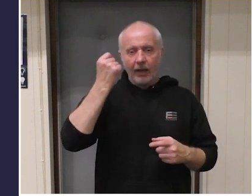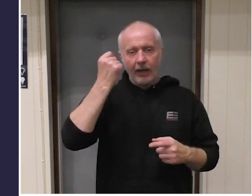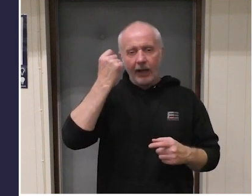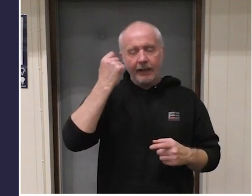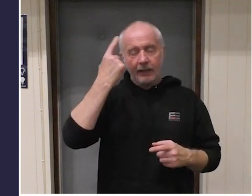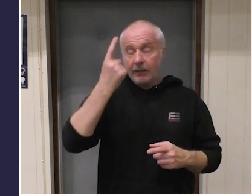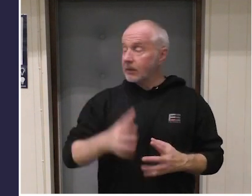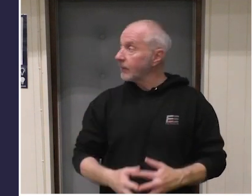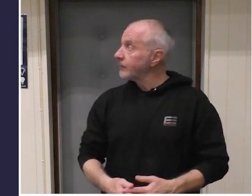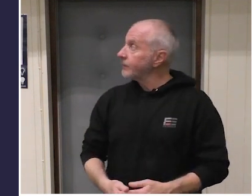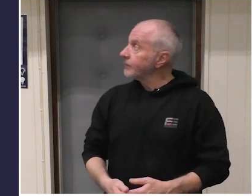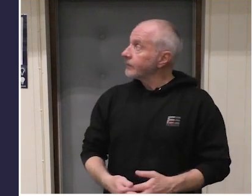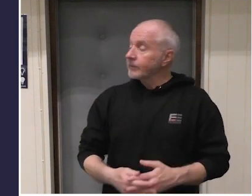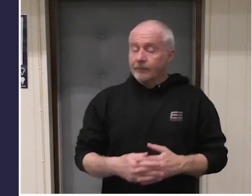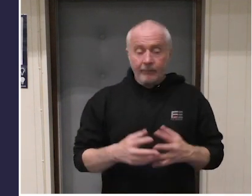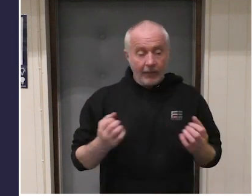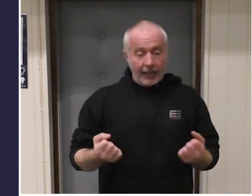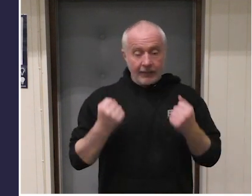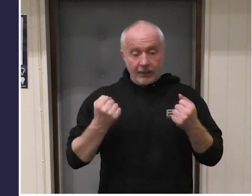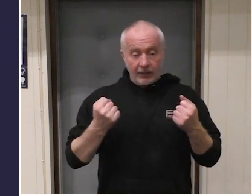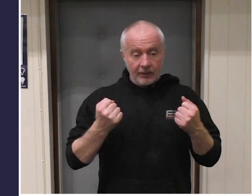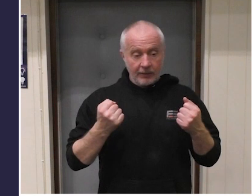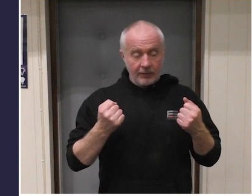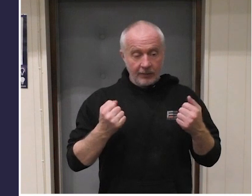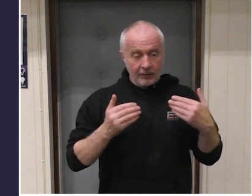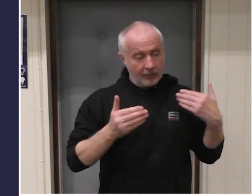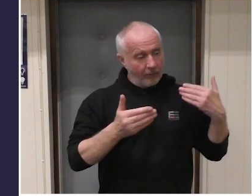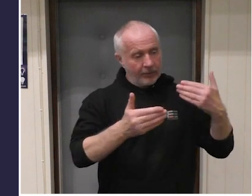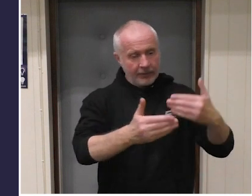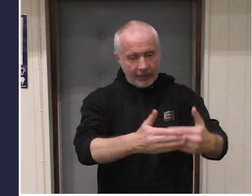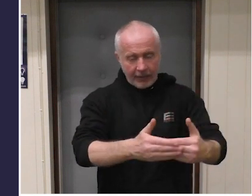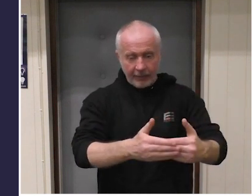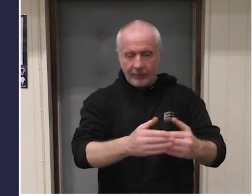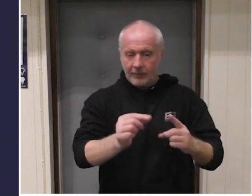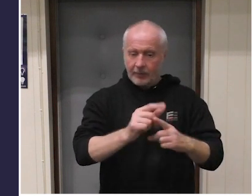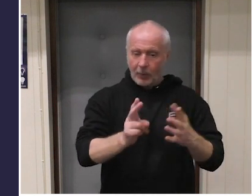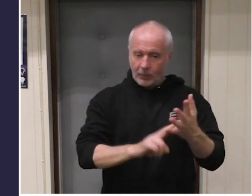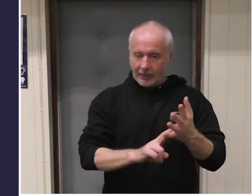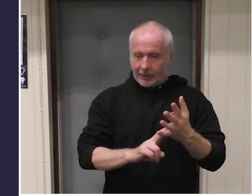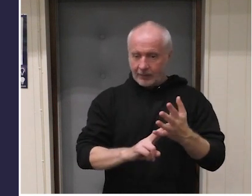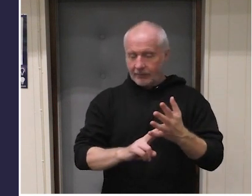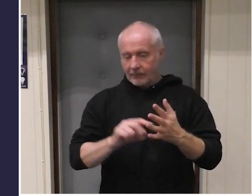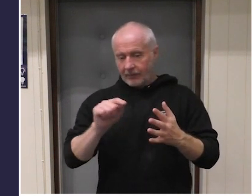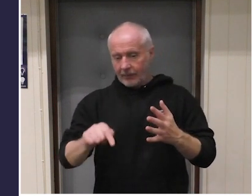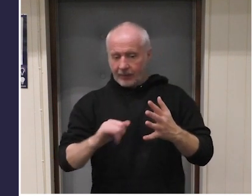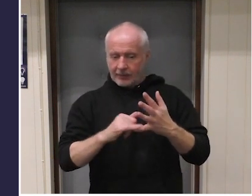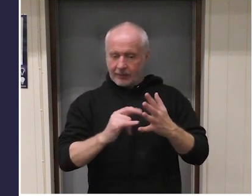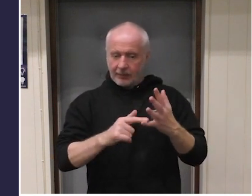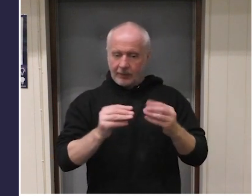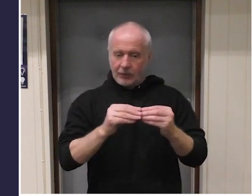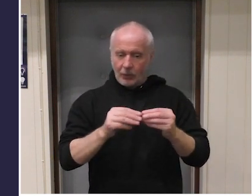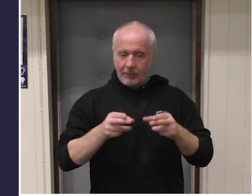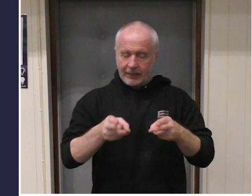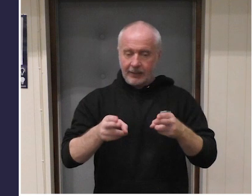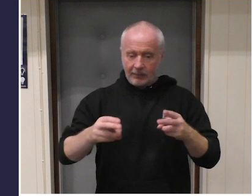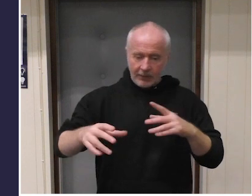And so if we look at the energy over time of the protein, which is our subsystem, it fluctuates around. And temperature is basically nothing